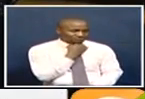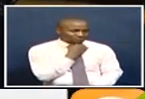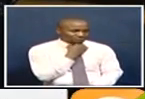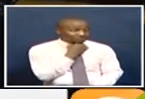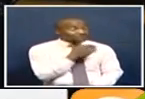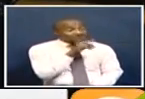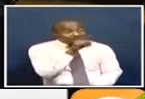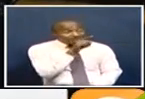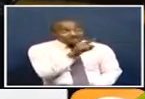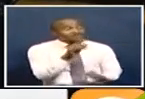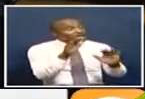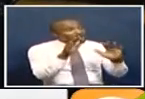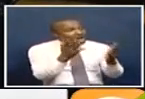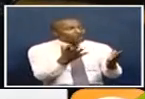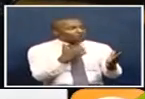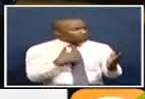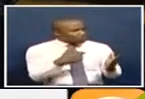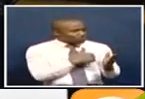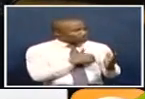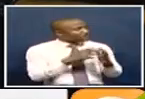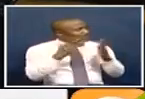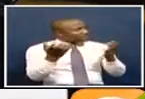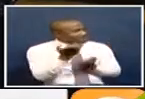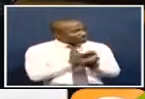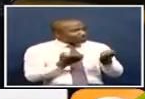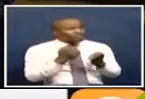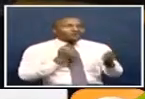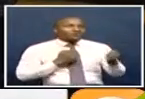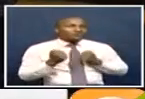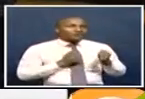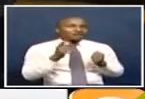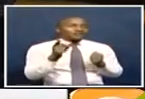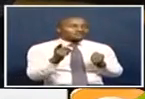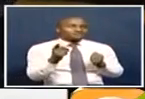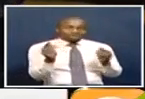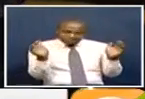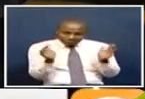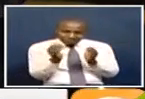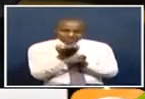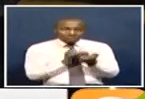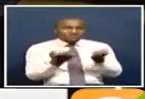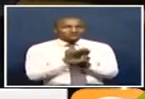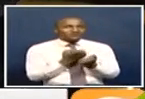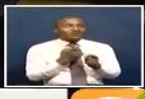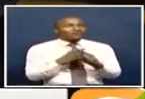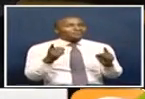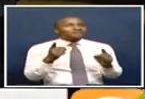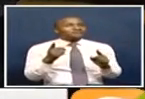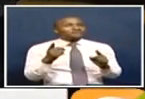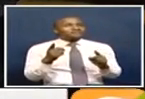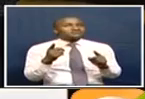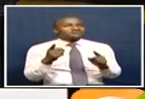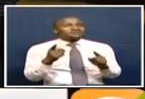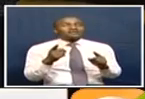And this is how we are a big economy. Yeah. Rwanda as a whole, small economy. Yeah. You can get into Kenya's